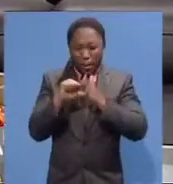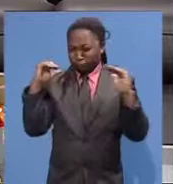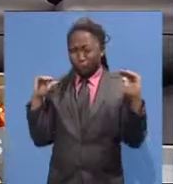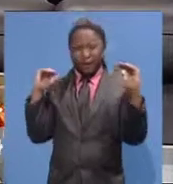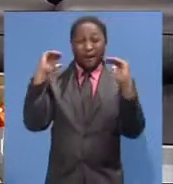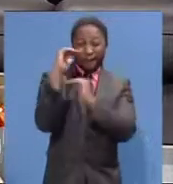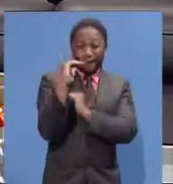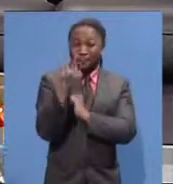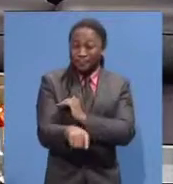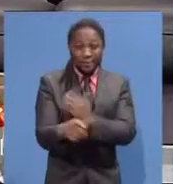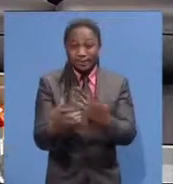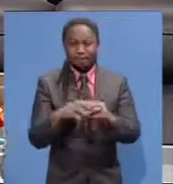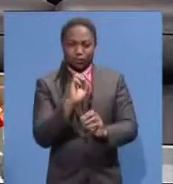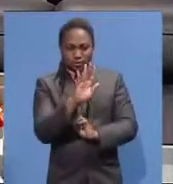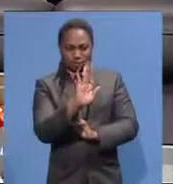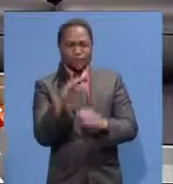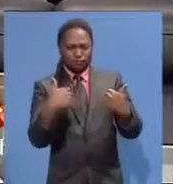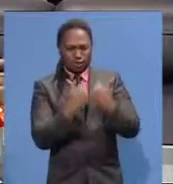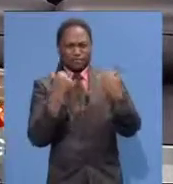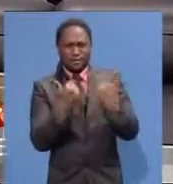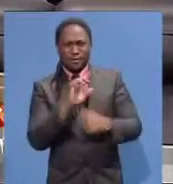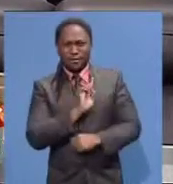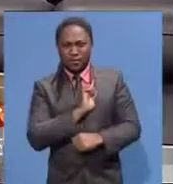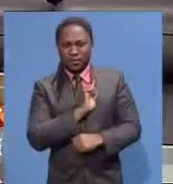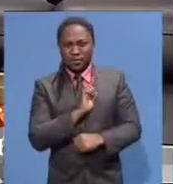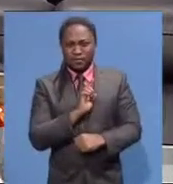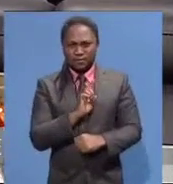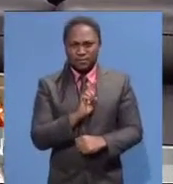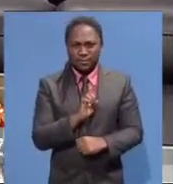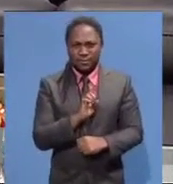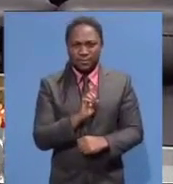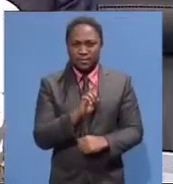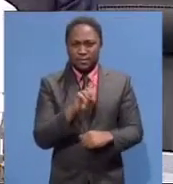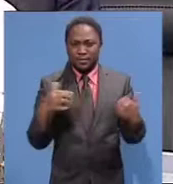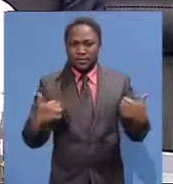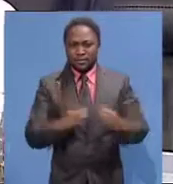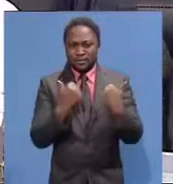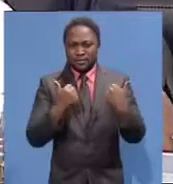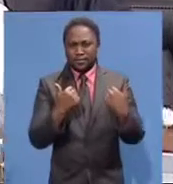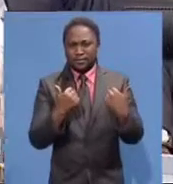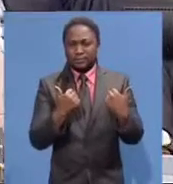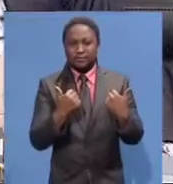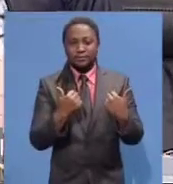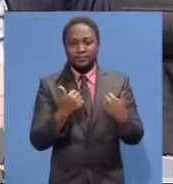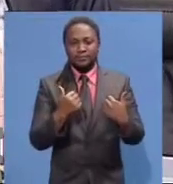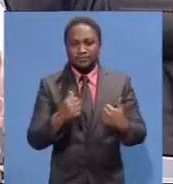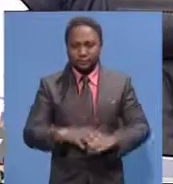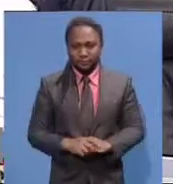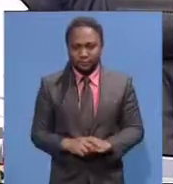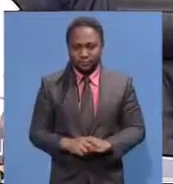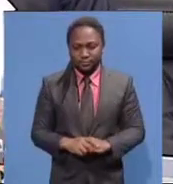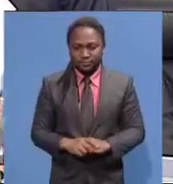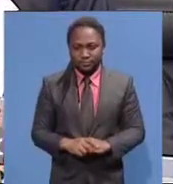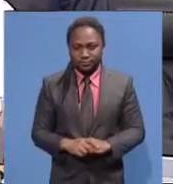you, because you're an orator. Yesterday, we saw some amazing orators at the memorial service.